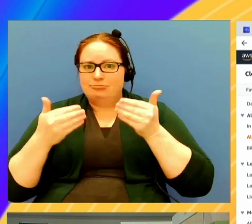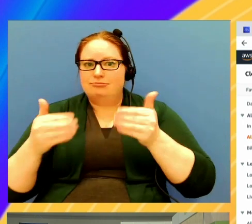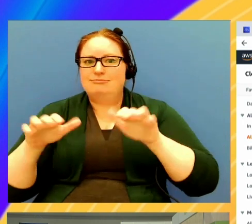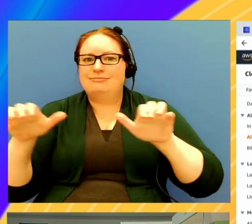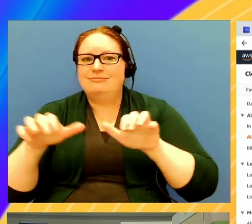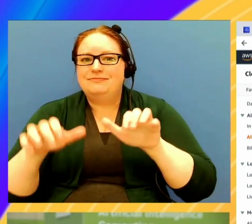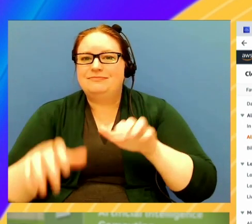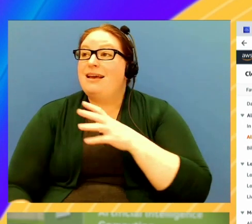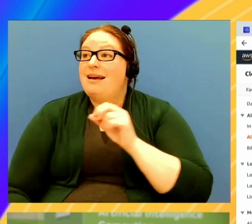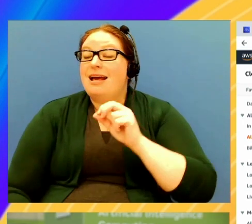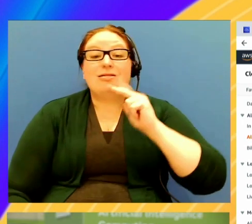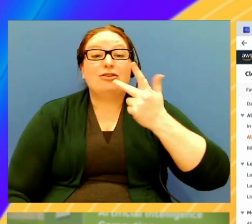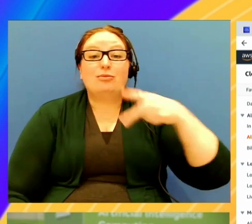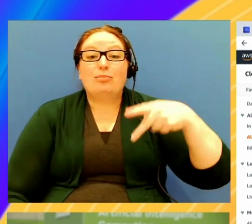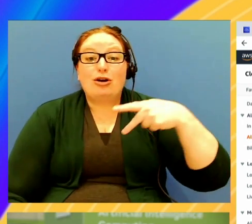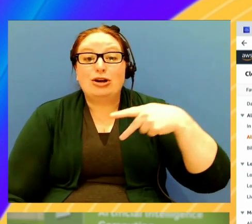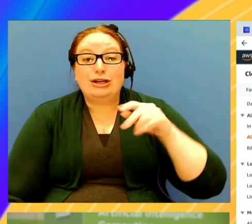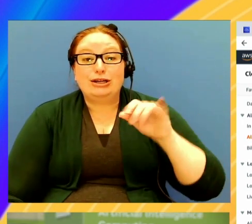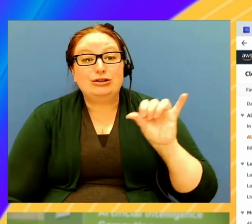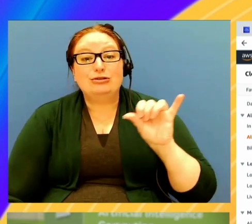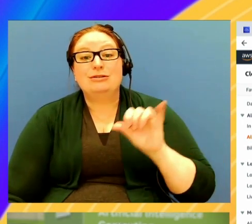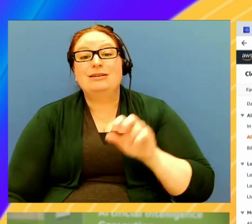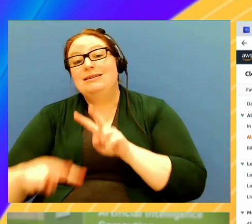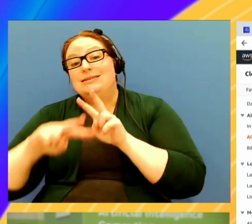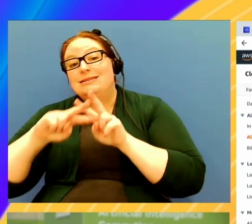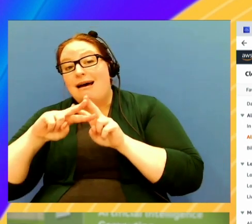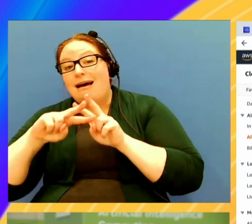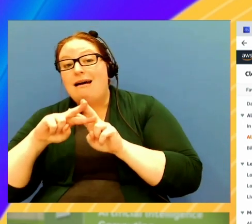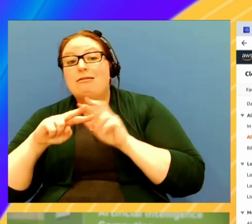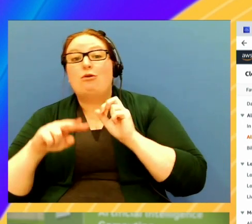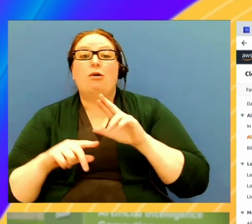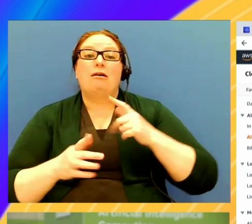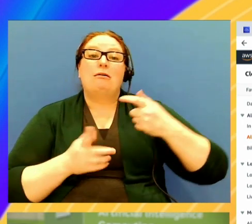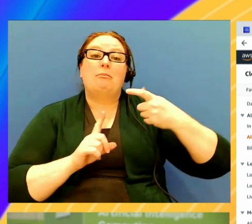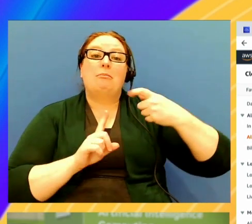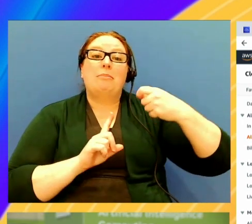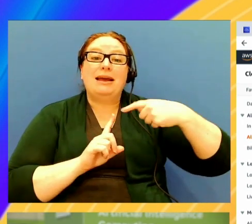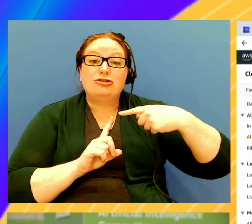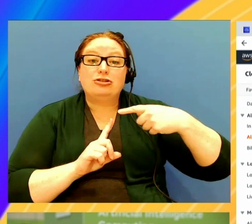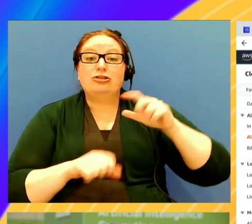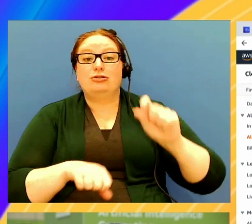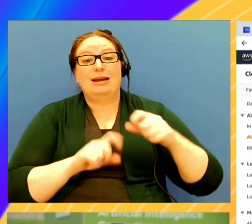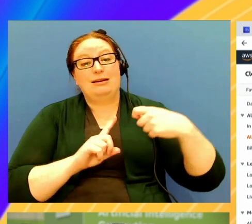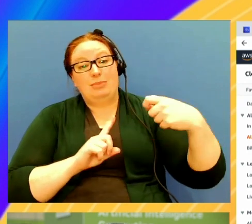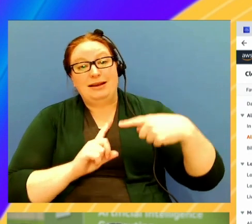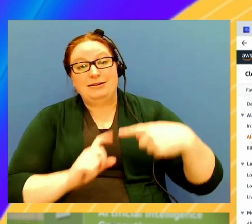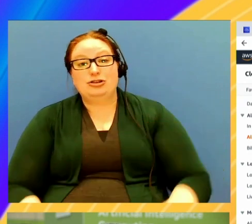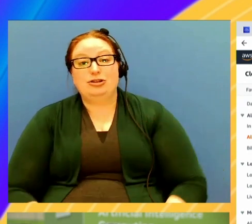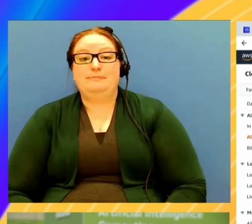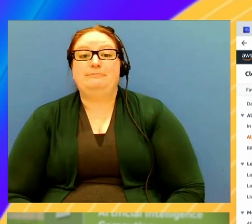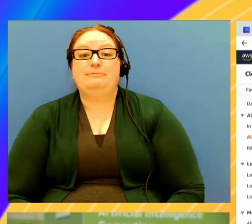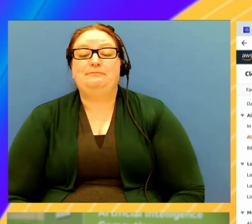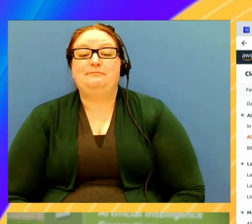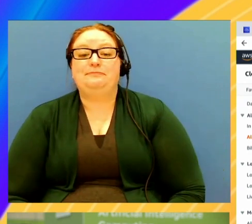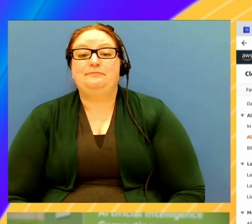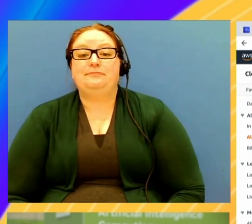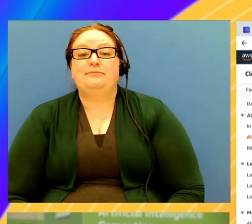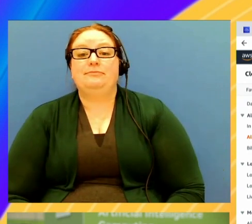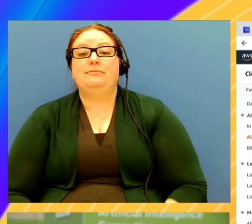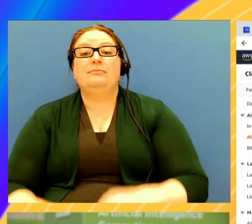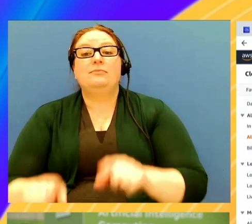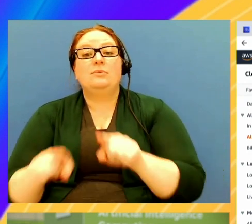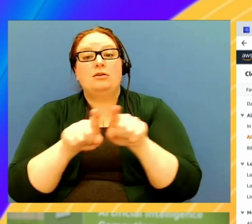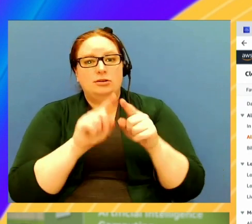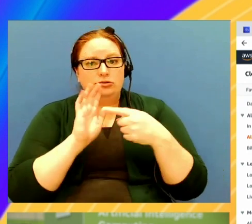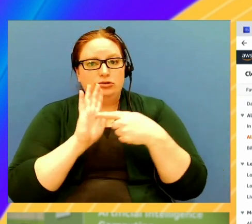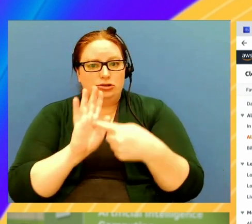third-party provider, like a Slack or a PagerDuty, and you get paged, right? And we can also show composite alarms.